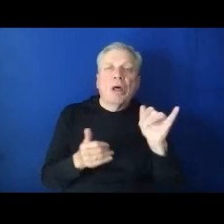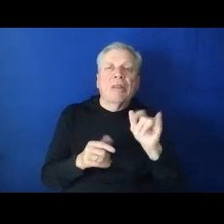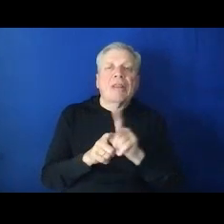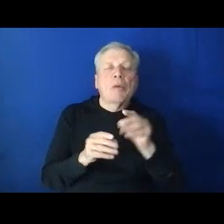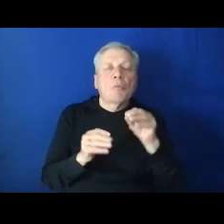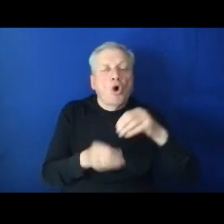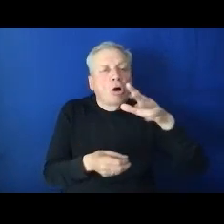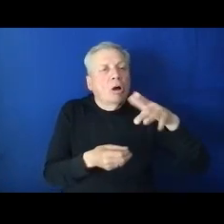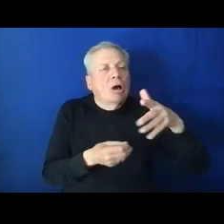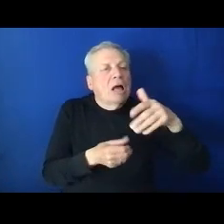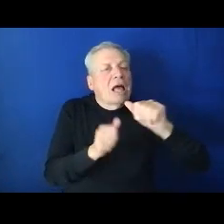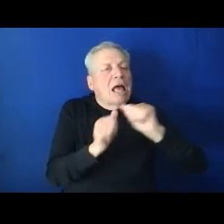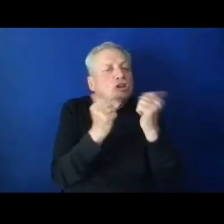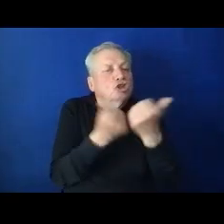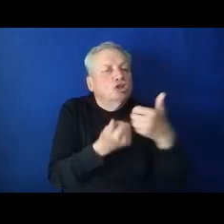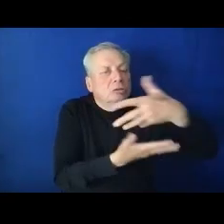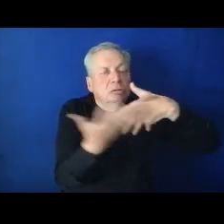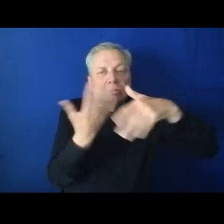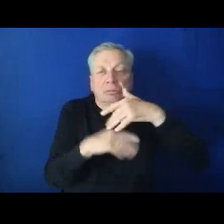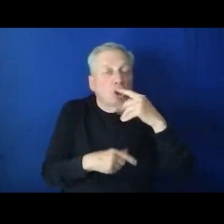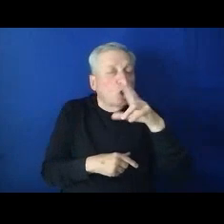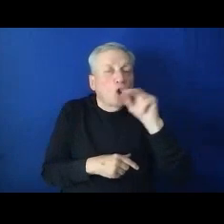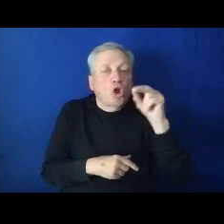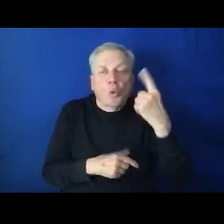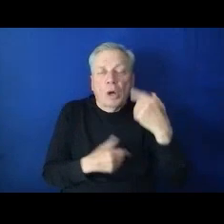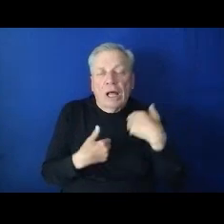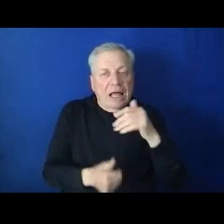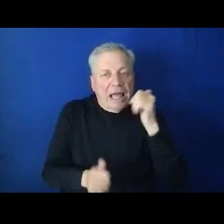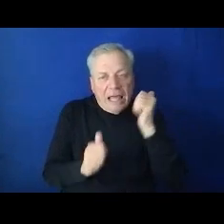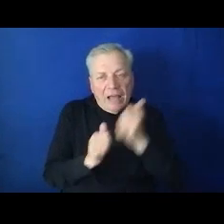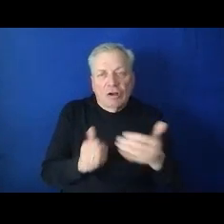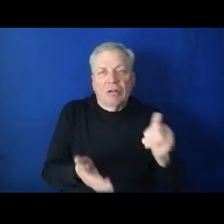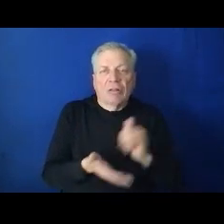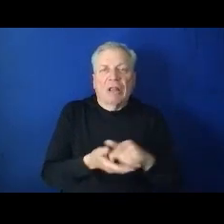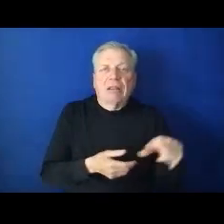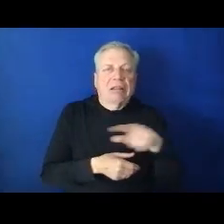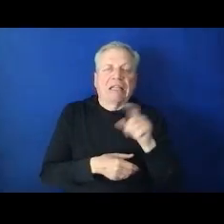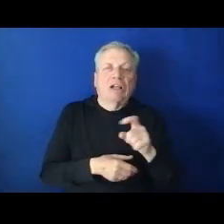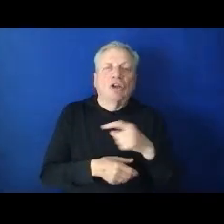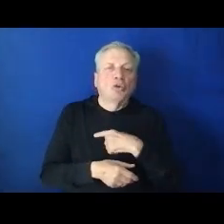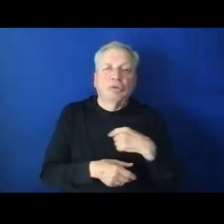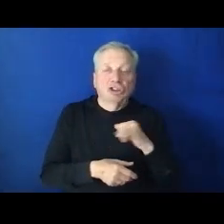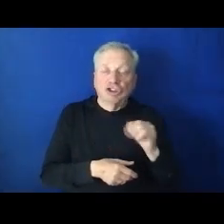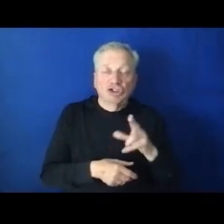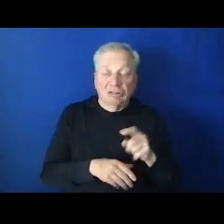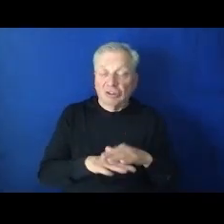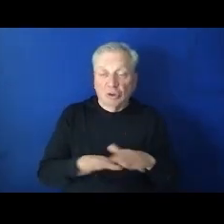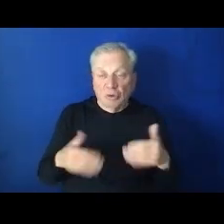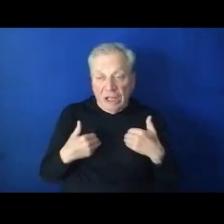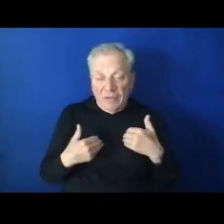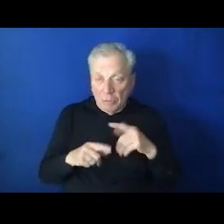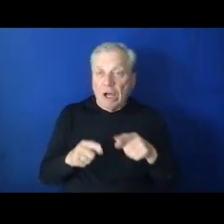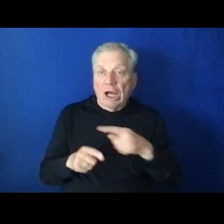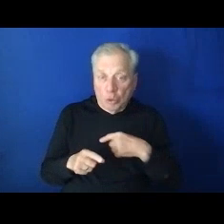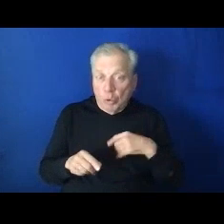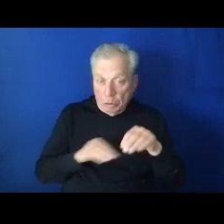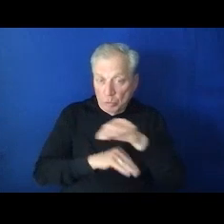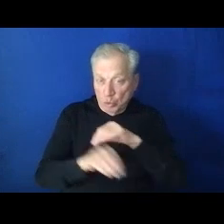interagency effort. No one has everything that they need. We just don't. But we move everything